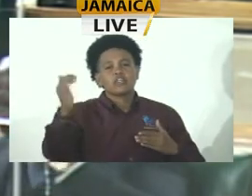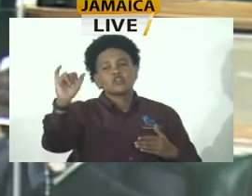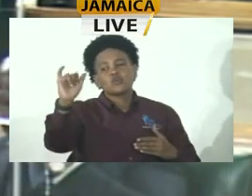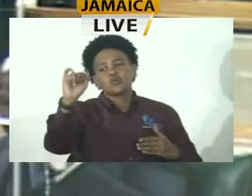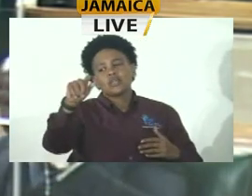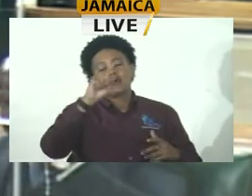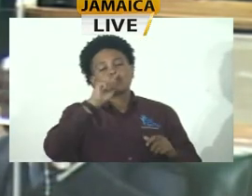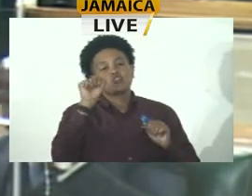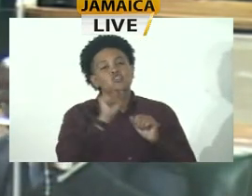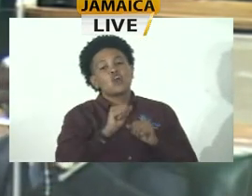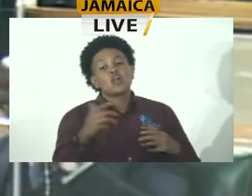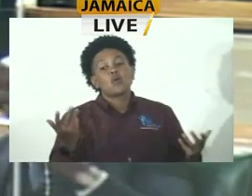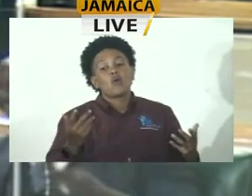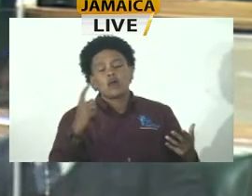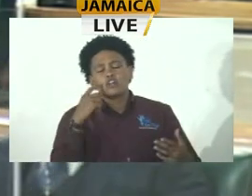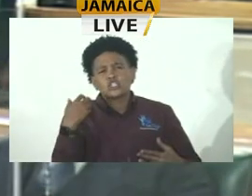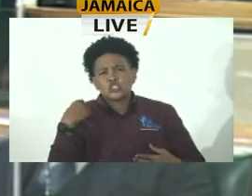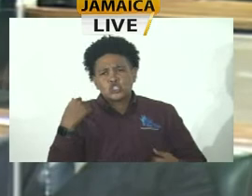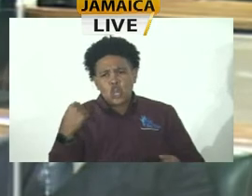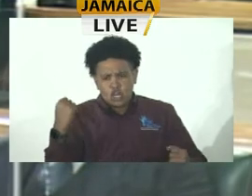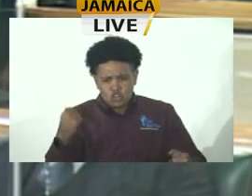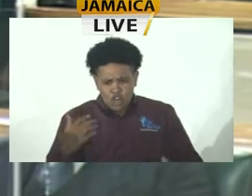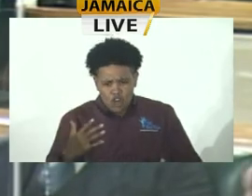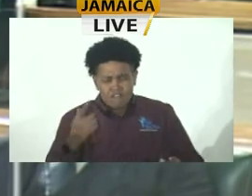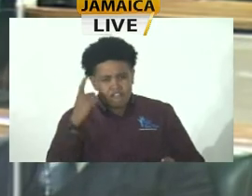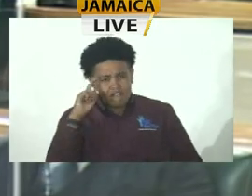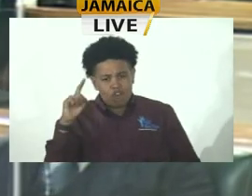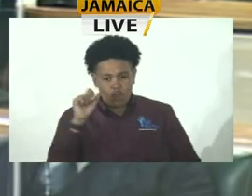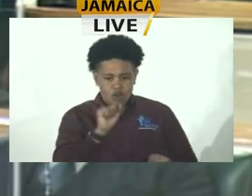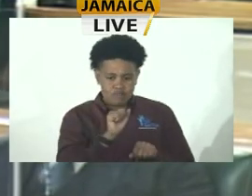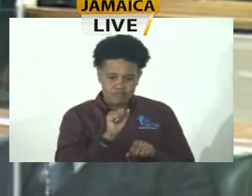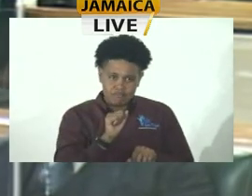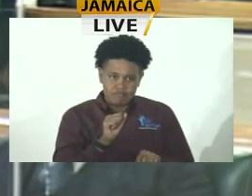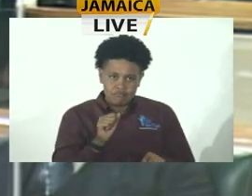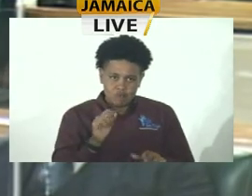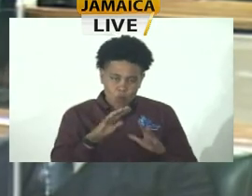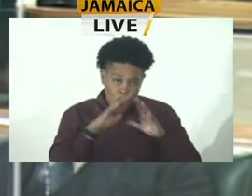will certainly ensure a stronger recovery for the world